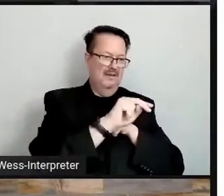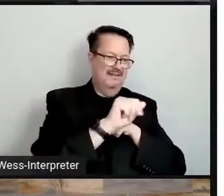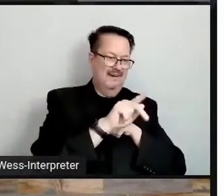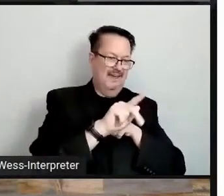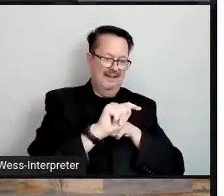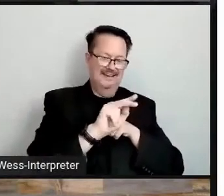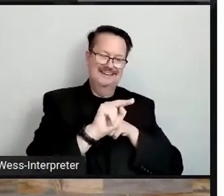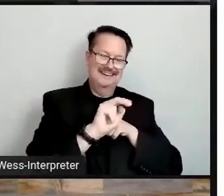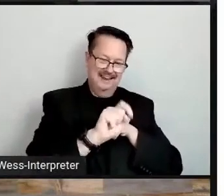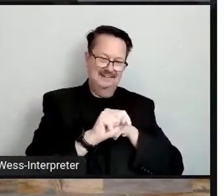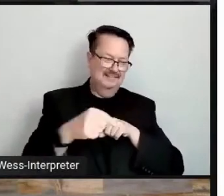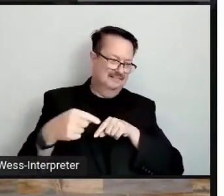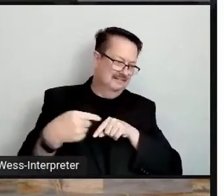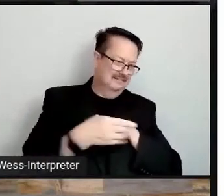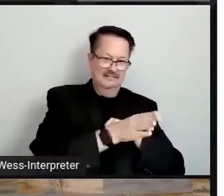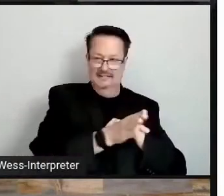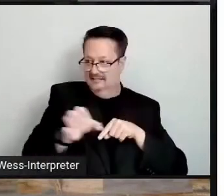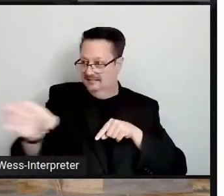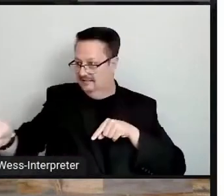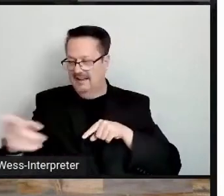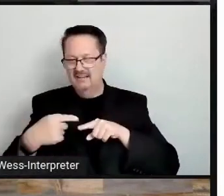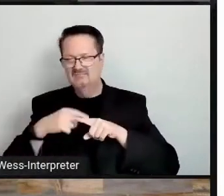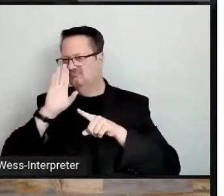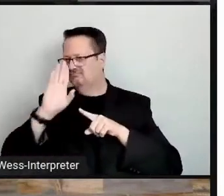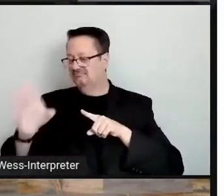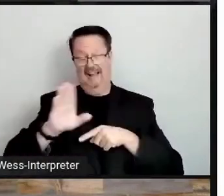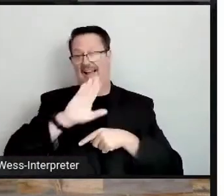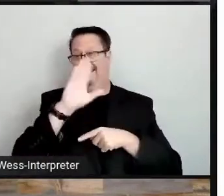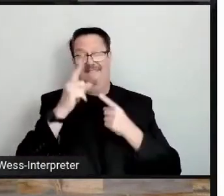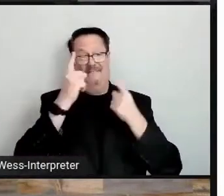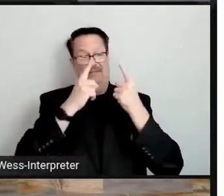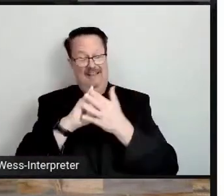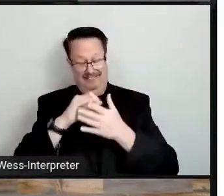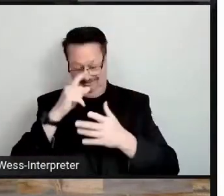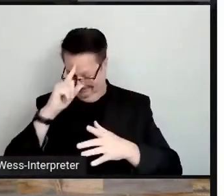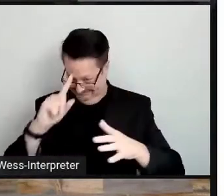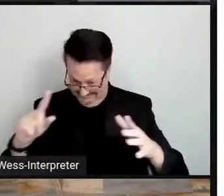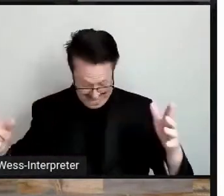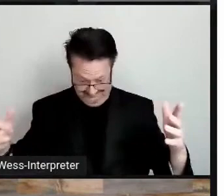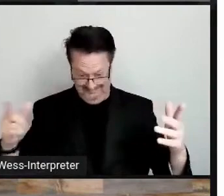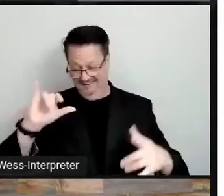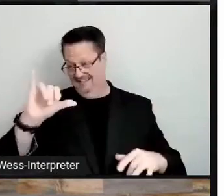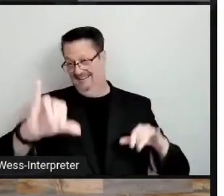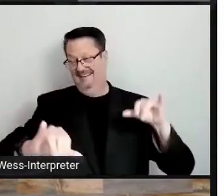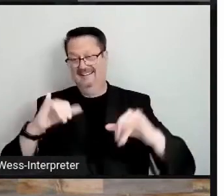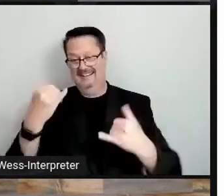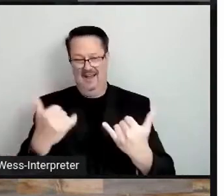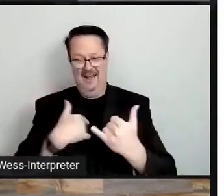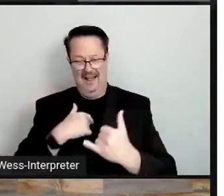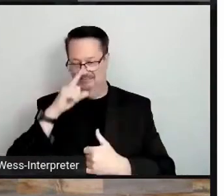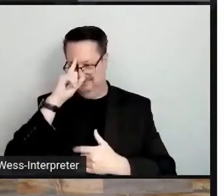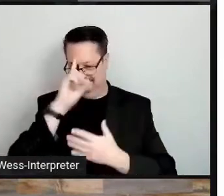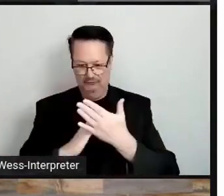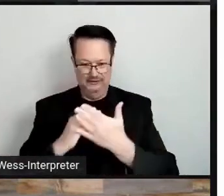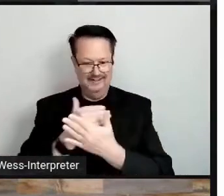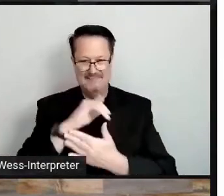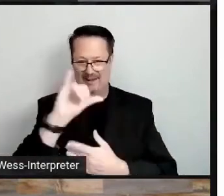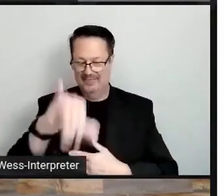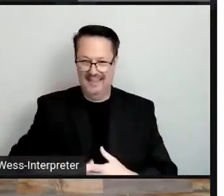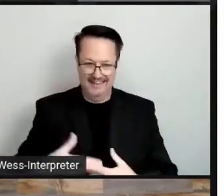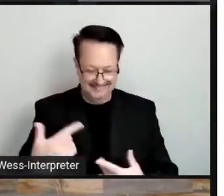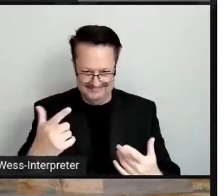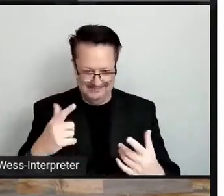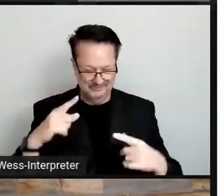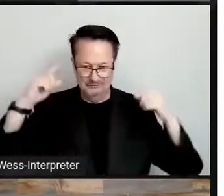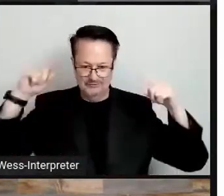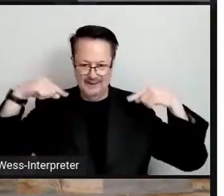and it. That's okay. That just, I don't know. I just dawned on me, and now I'm just freaking out about that. That's crazy. It's